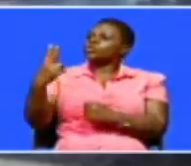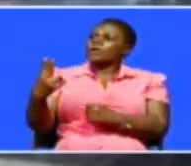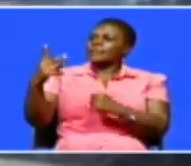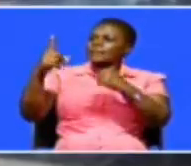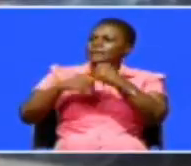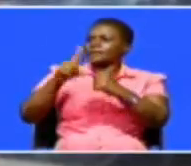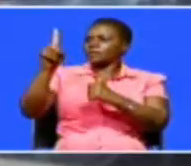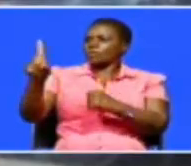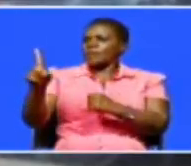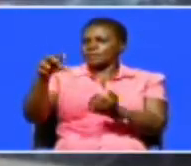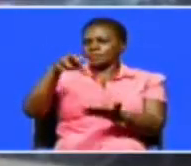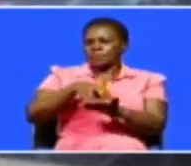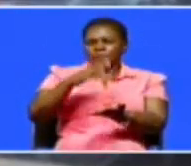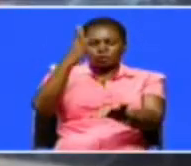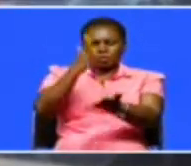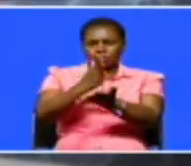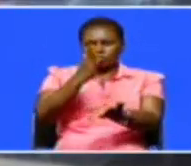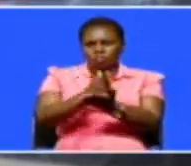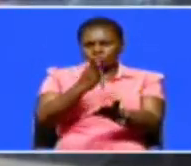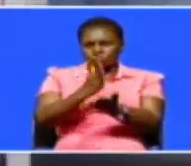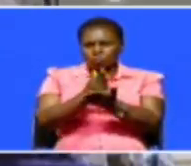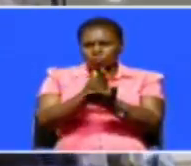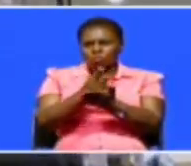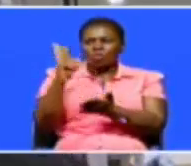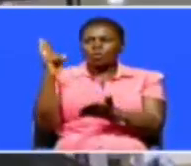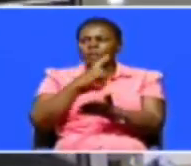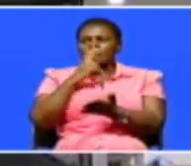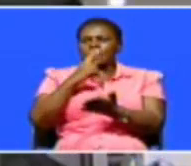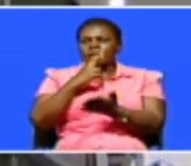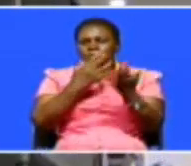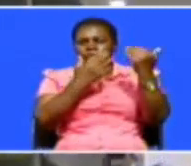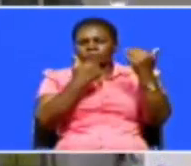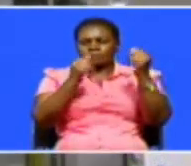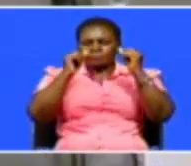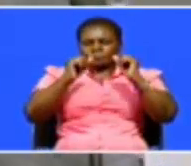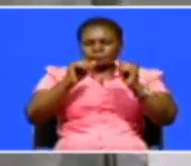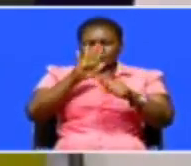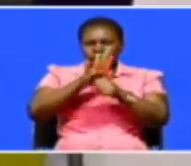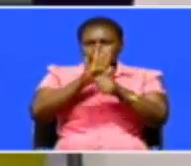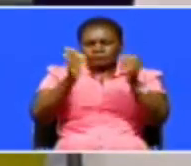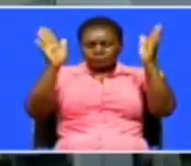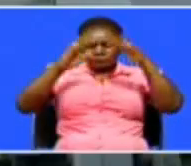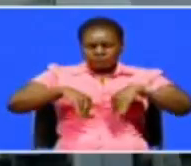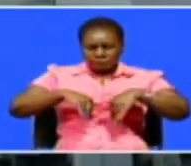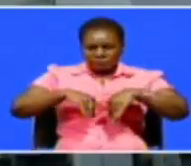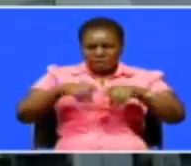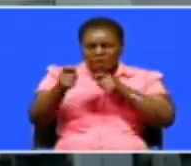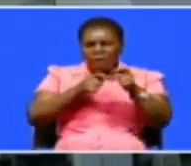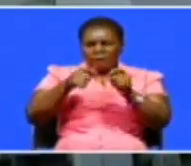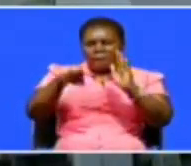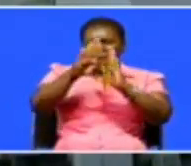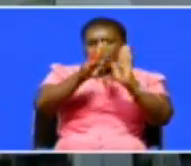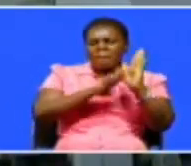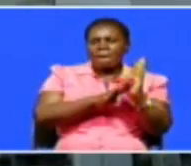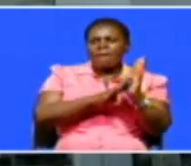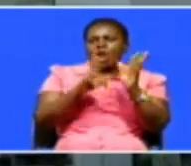cases. The reality of a steep curve that threatens the hopes of many for eased guidelines in the next phase of the containment measures that